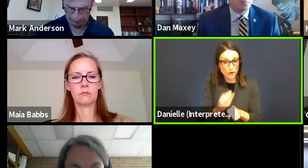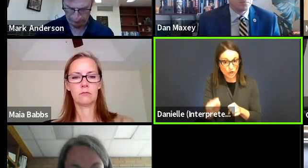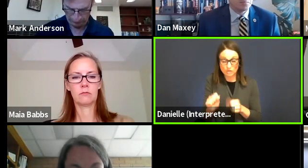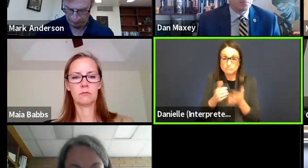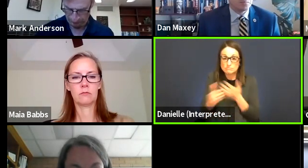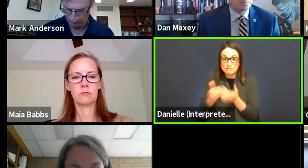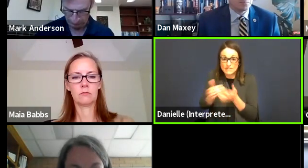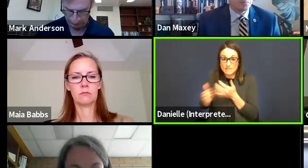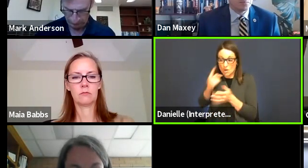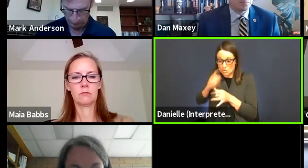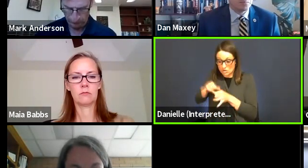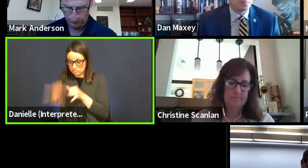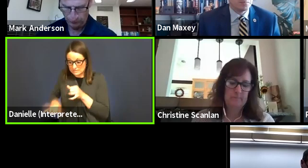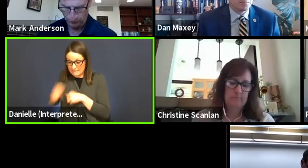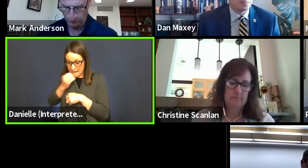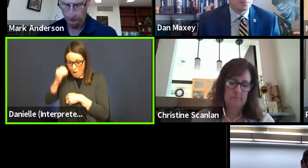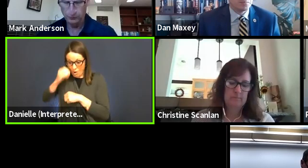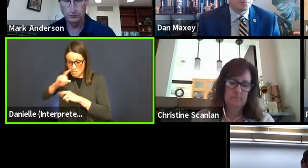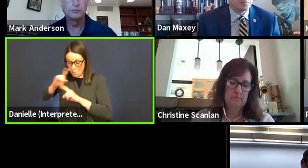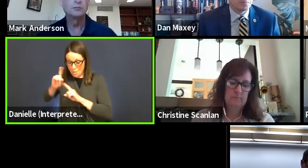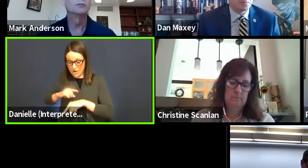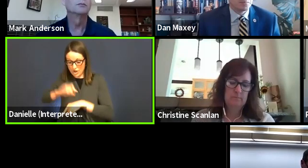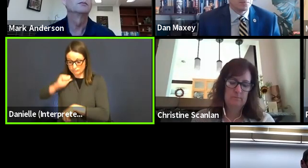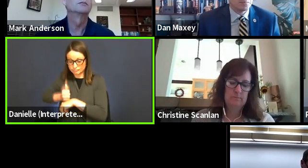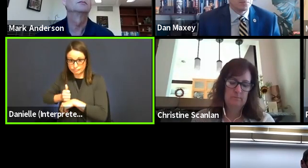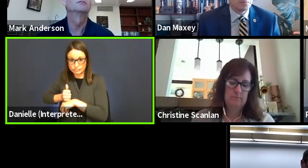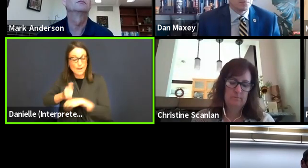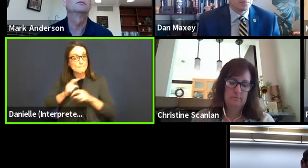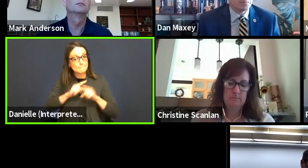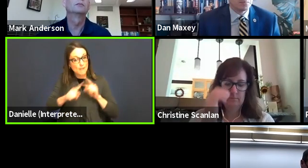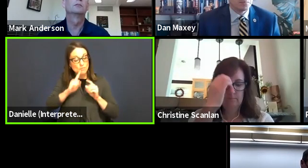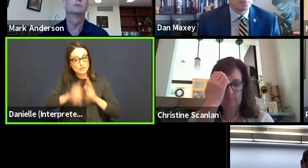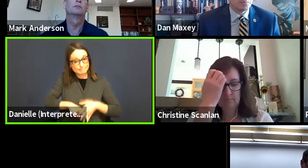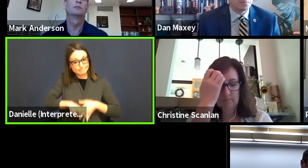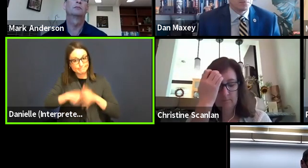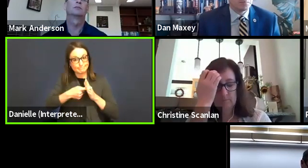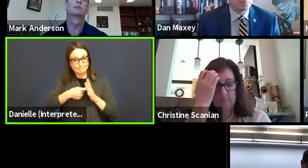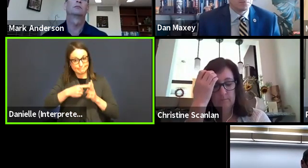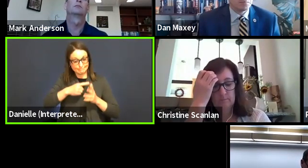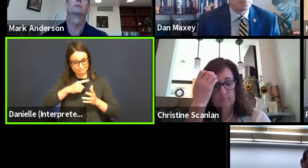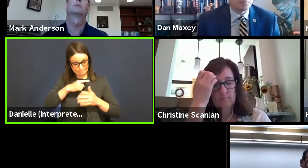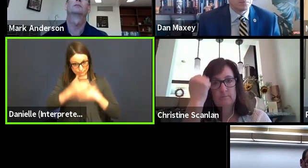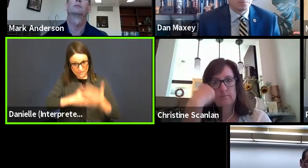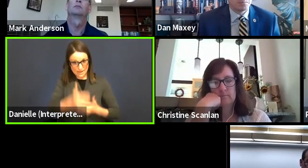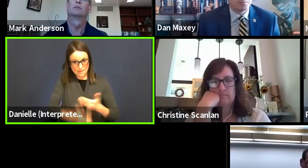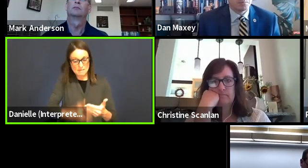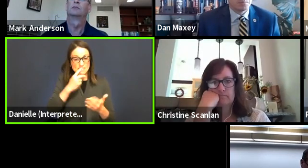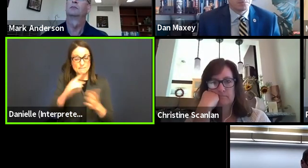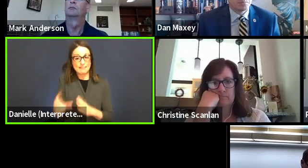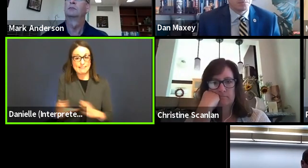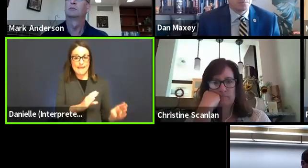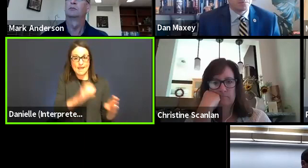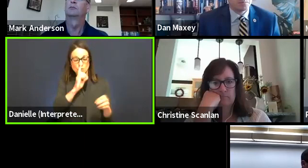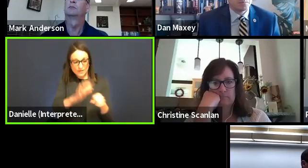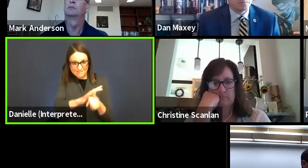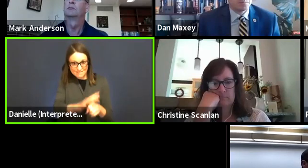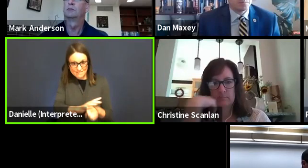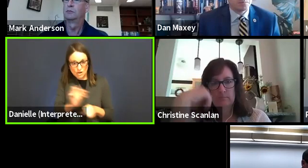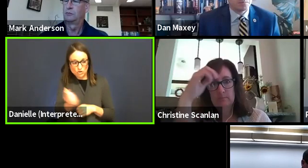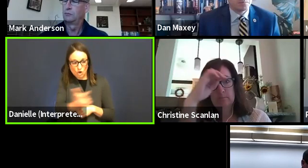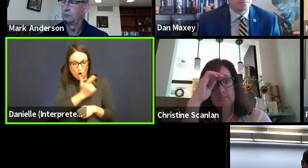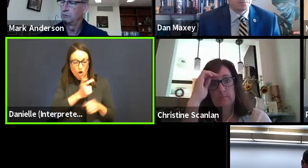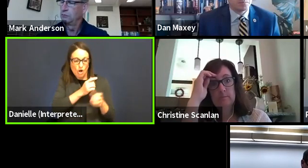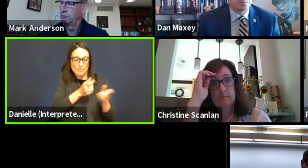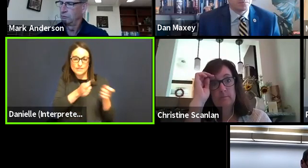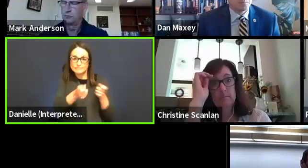orders. And we implemented the plans in late March through April and have filled all of the administrative service centers and student support positions.